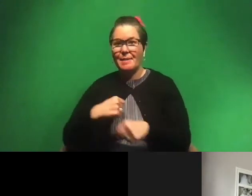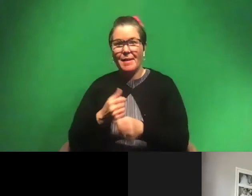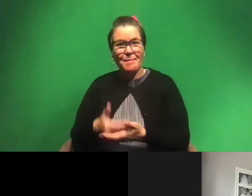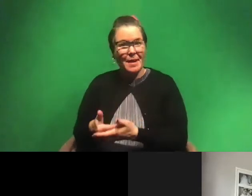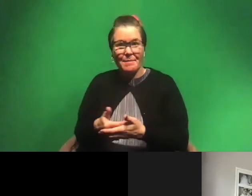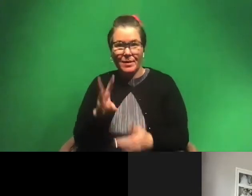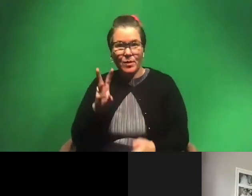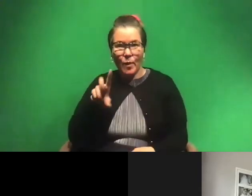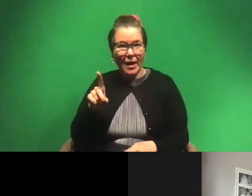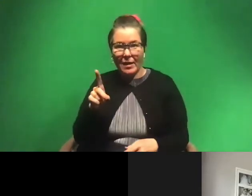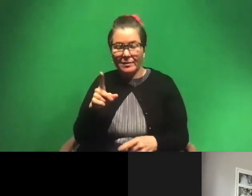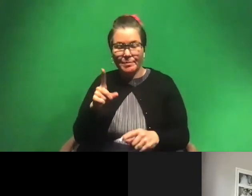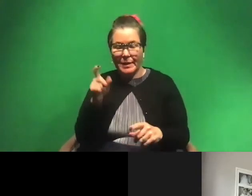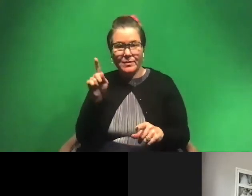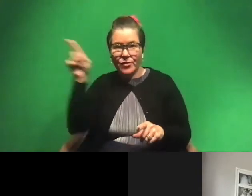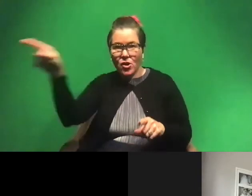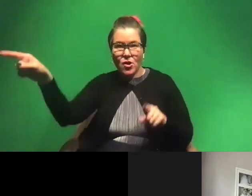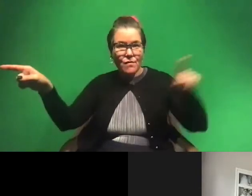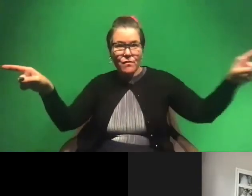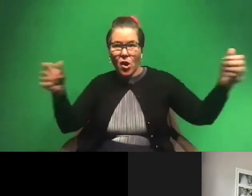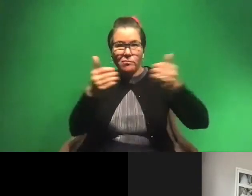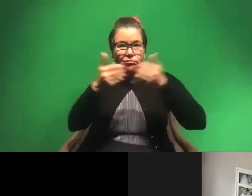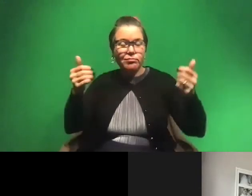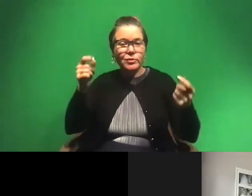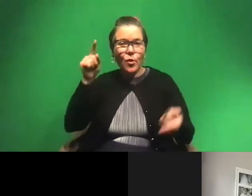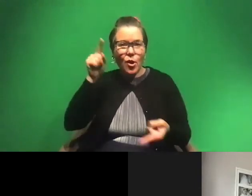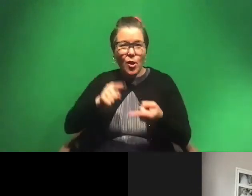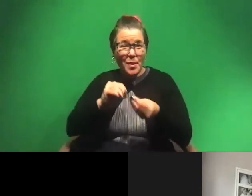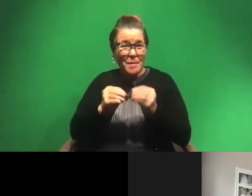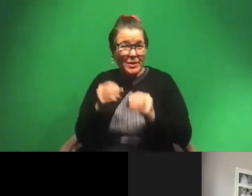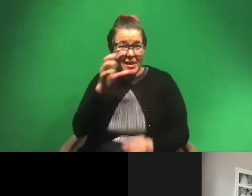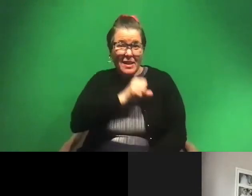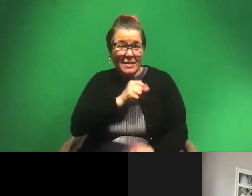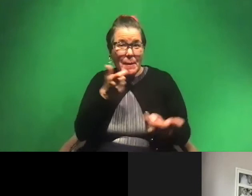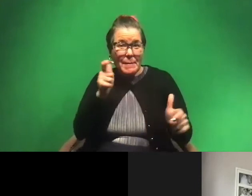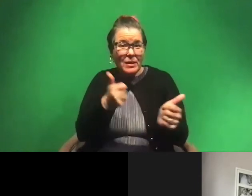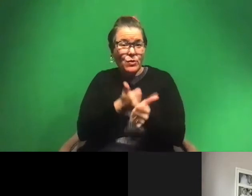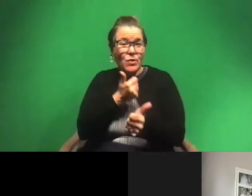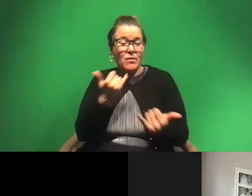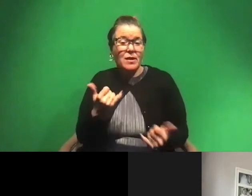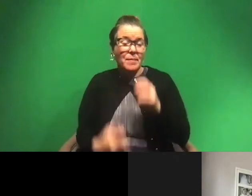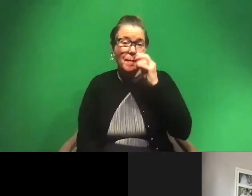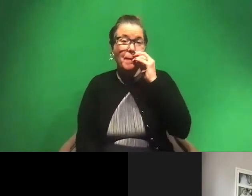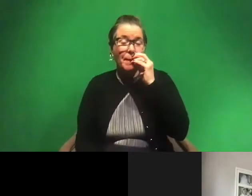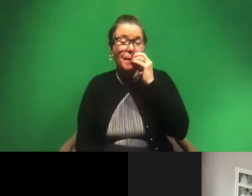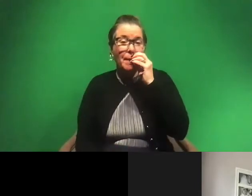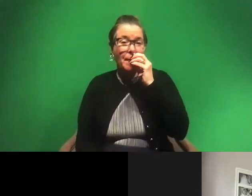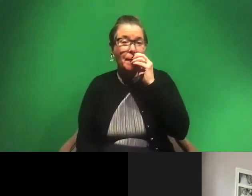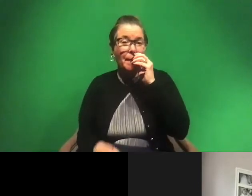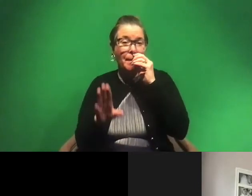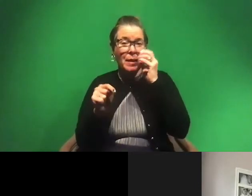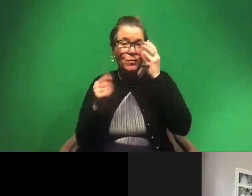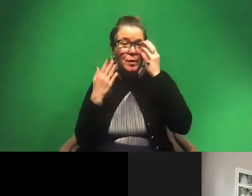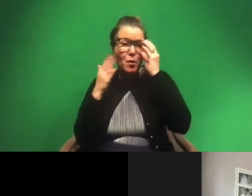because they're spaced too far apart. So like low numbers, I guess you could say, is their biggest threat at the moment. Right. But we don't really know what